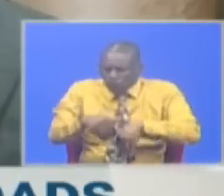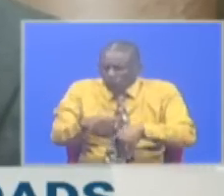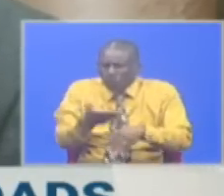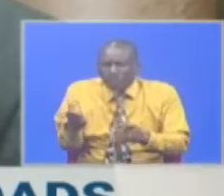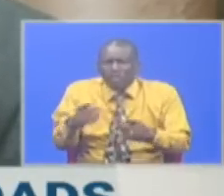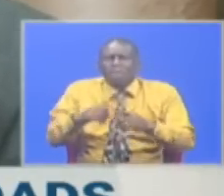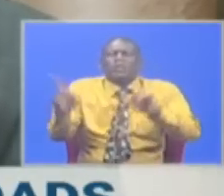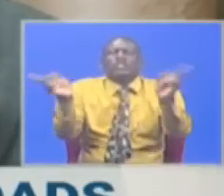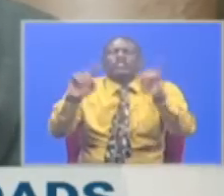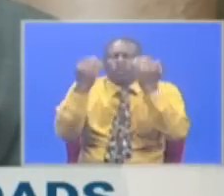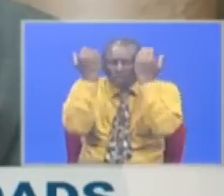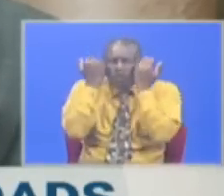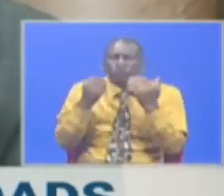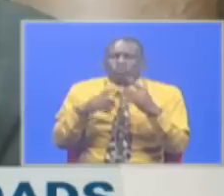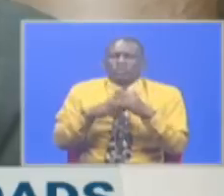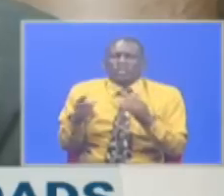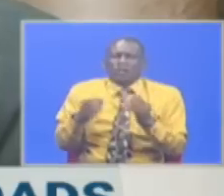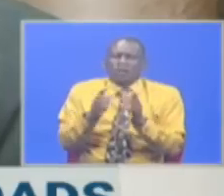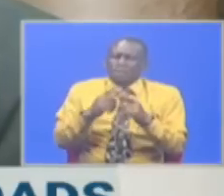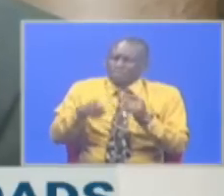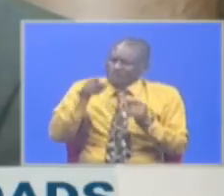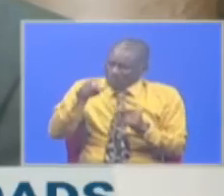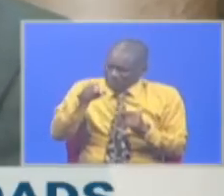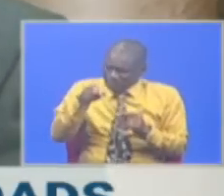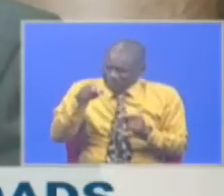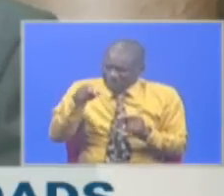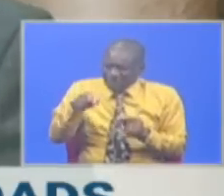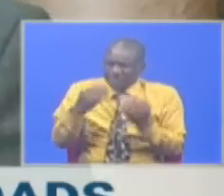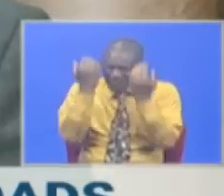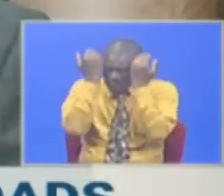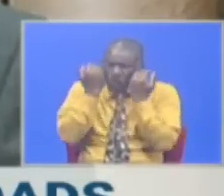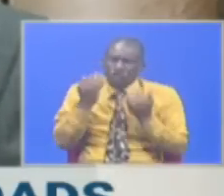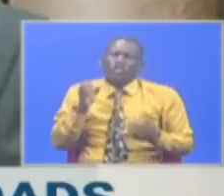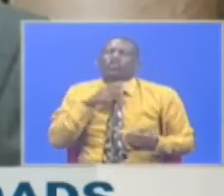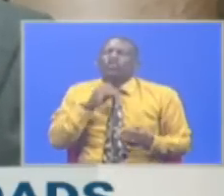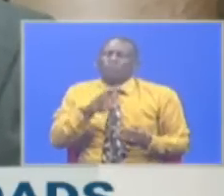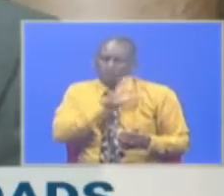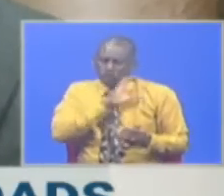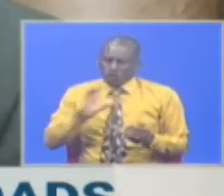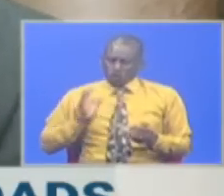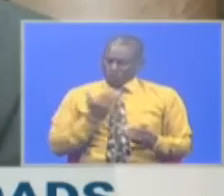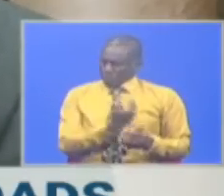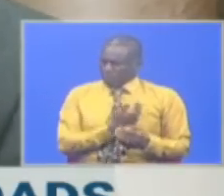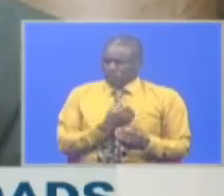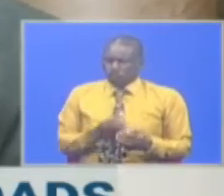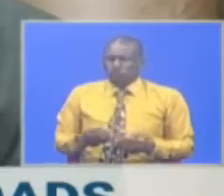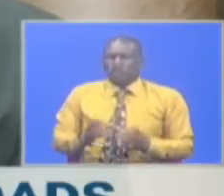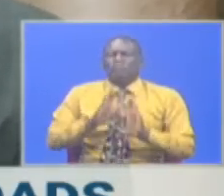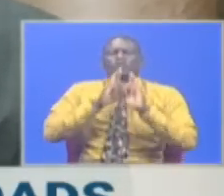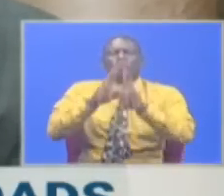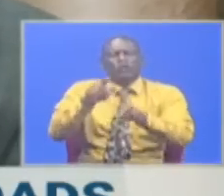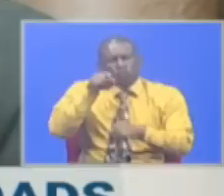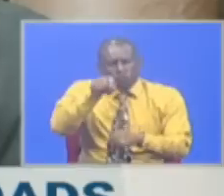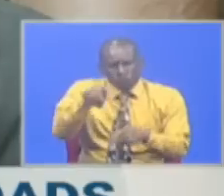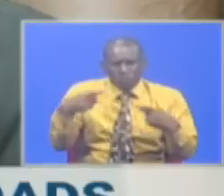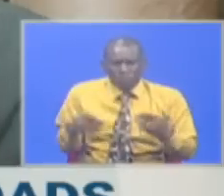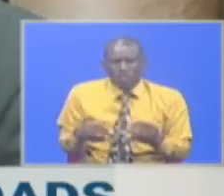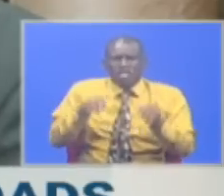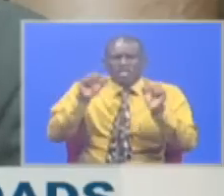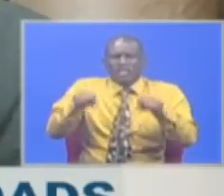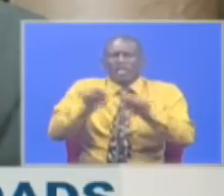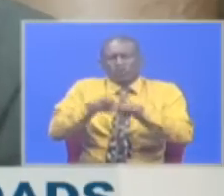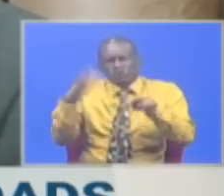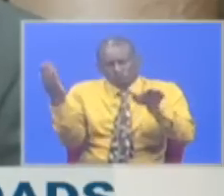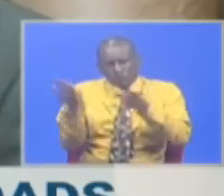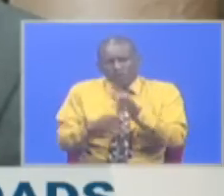with. Okay. It is under the Advocates Complaints Committee, okay, which deals with that. Yes. And they can also file, but